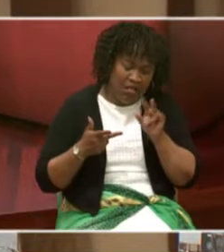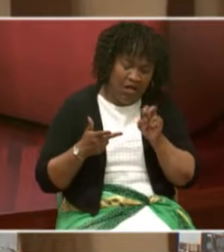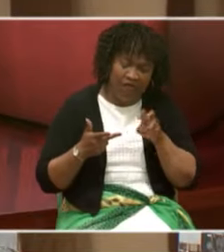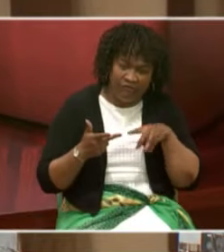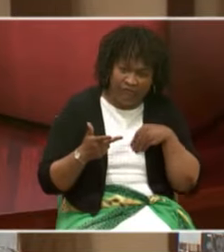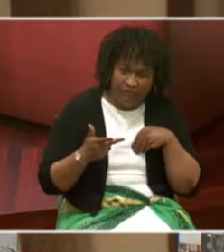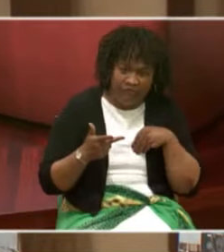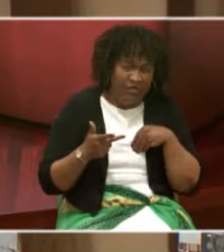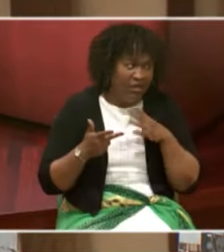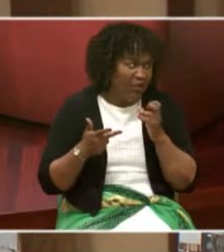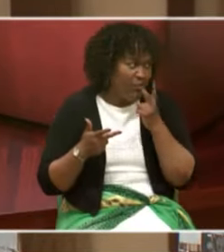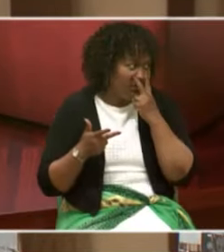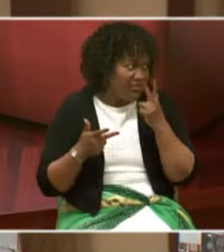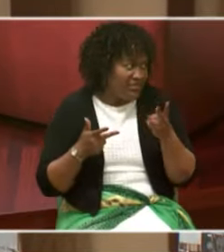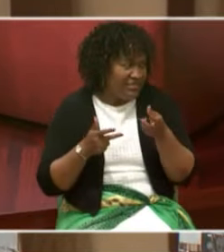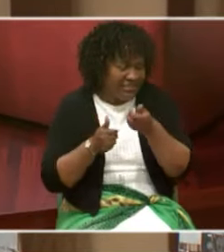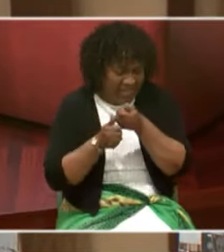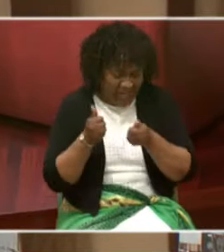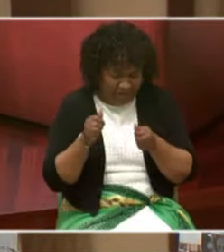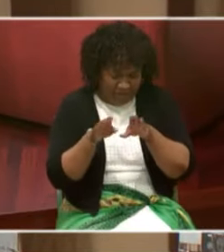on May the 20th,